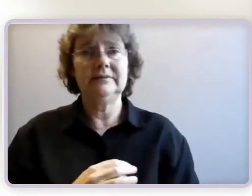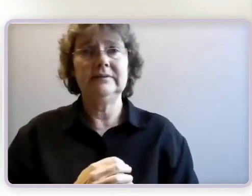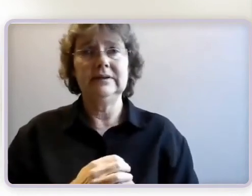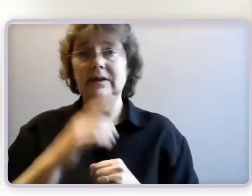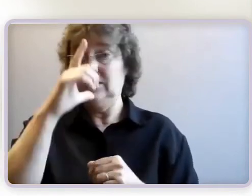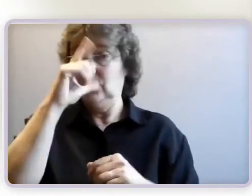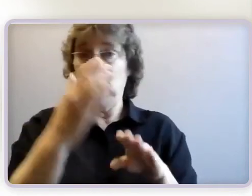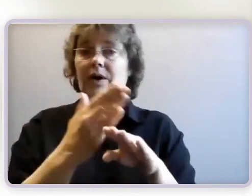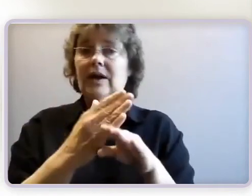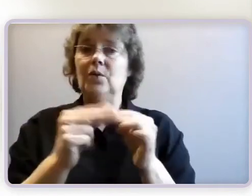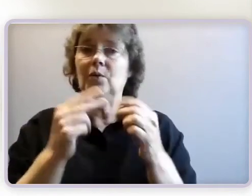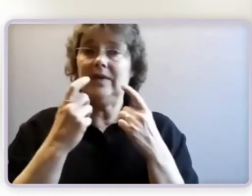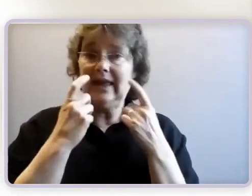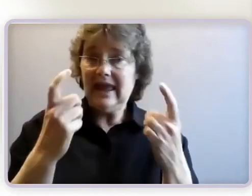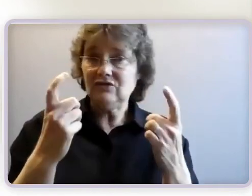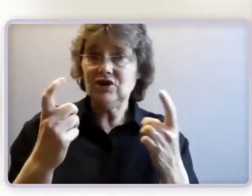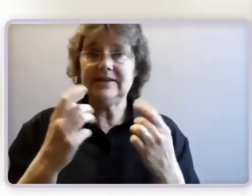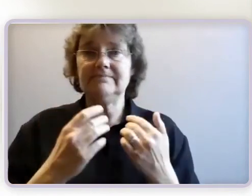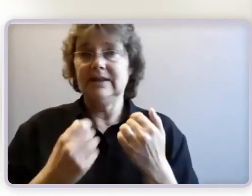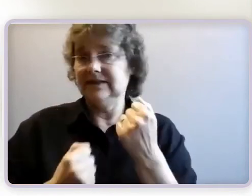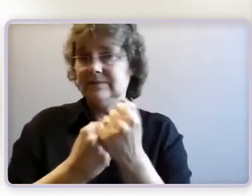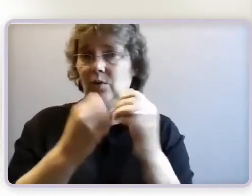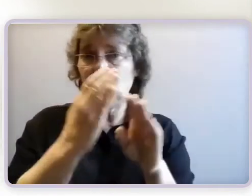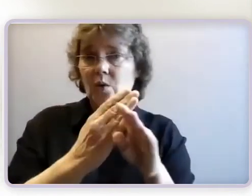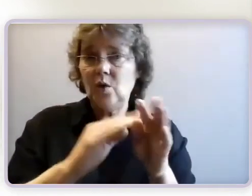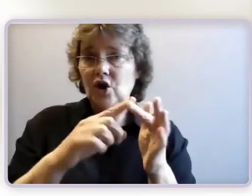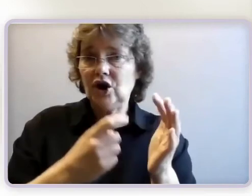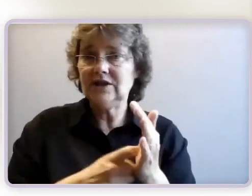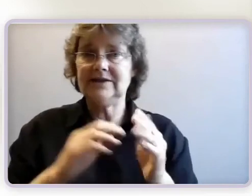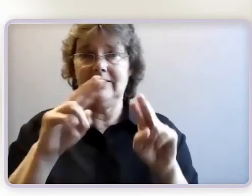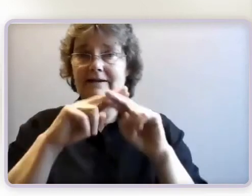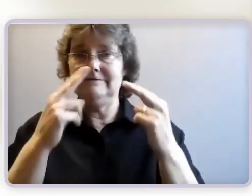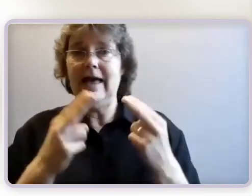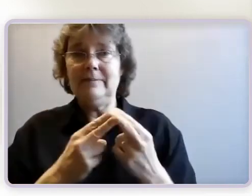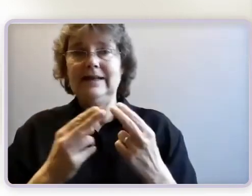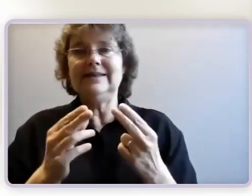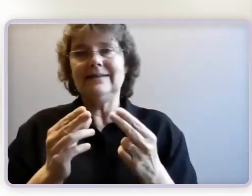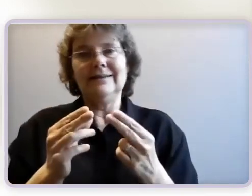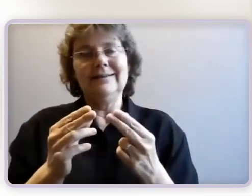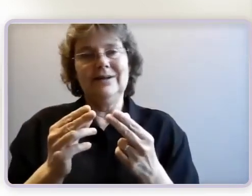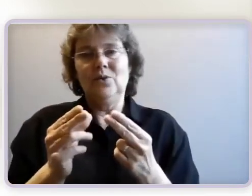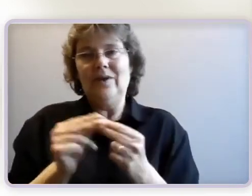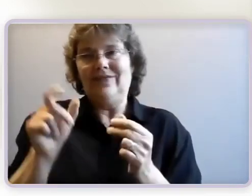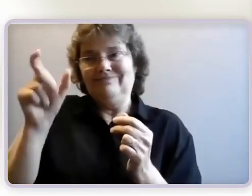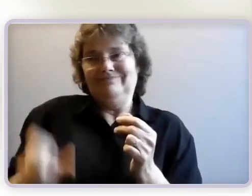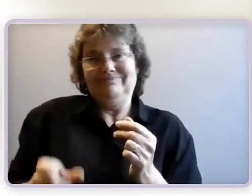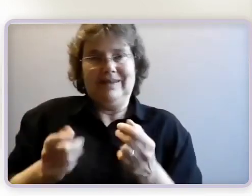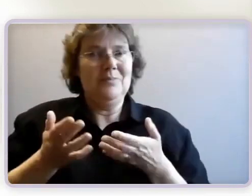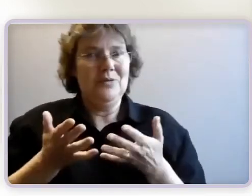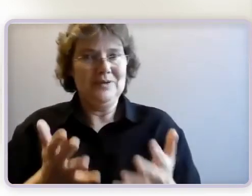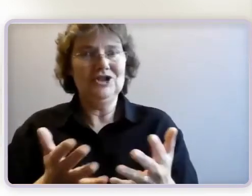carers and support workers and family with consent from the person with a disability. And